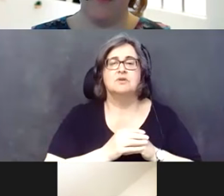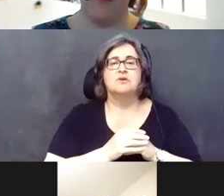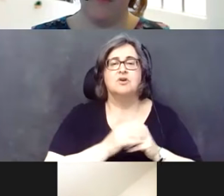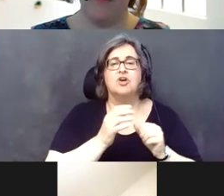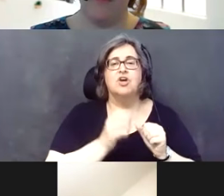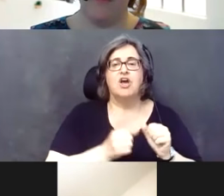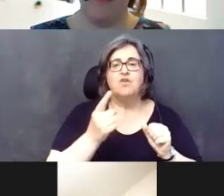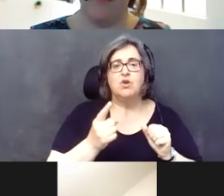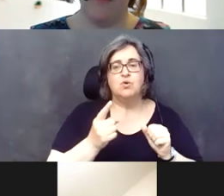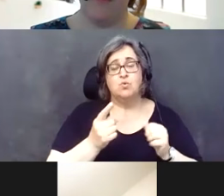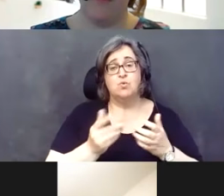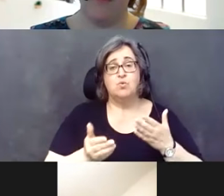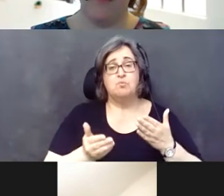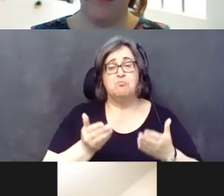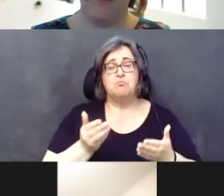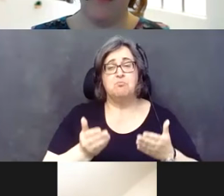everyone who might